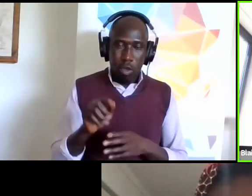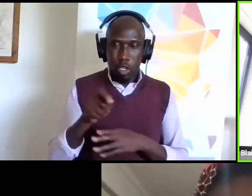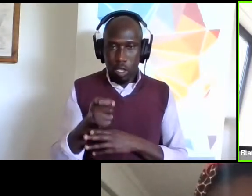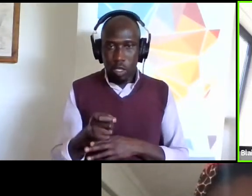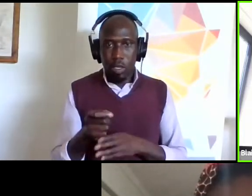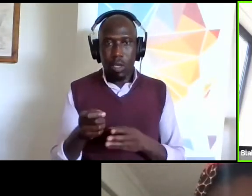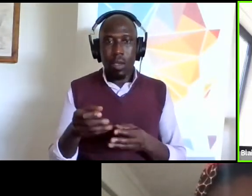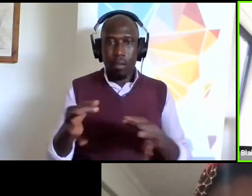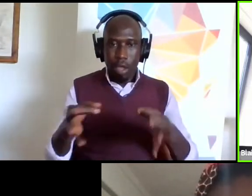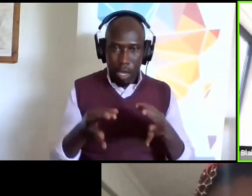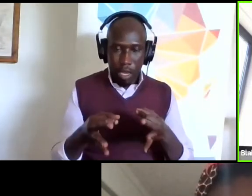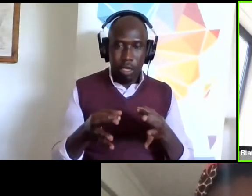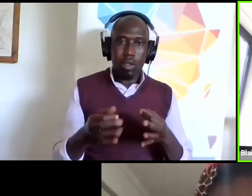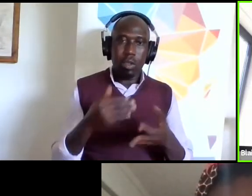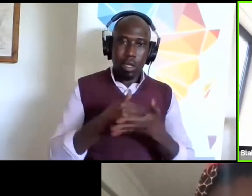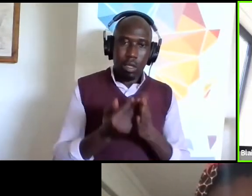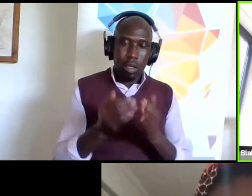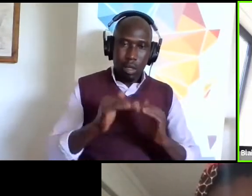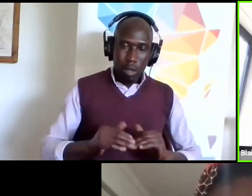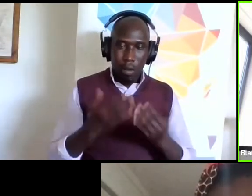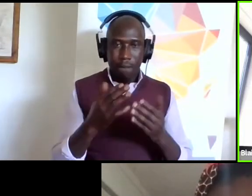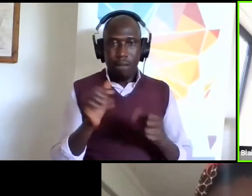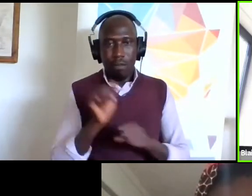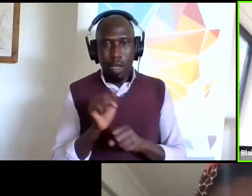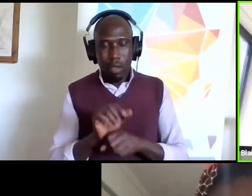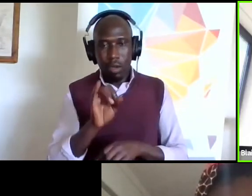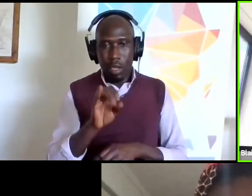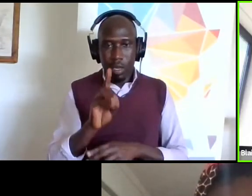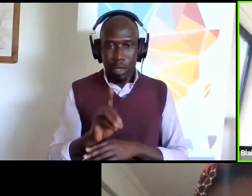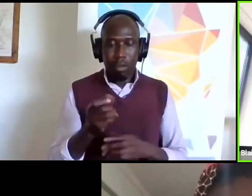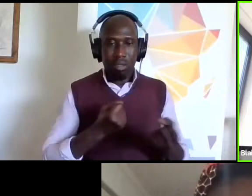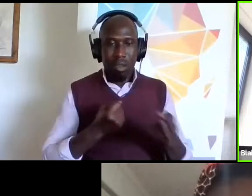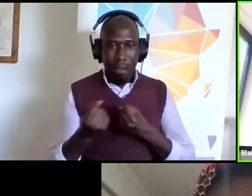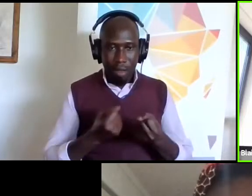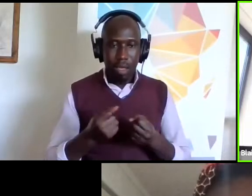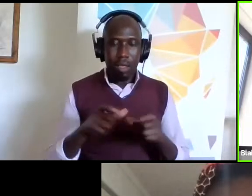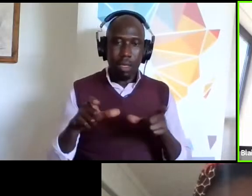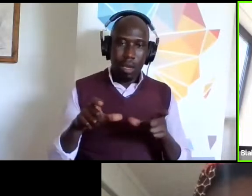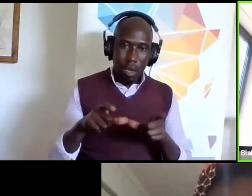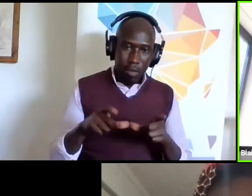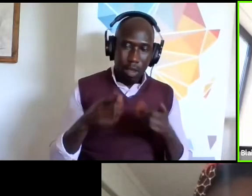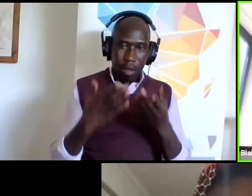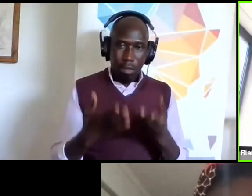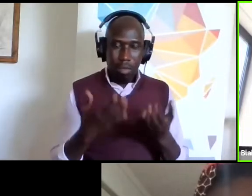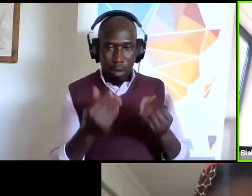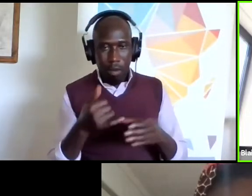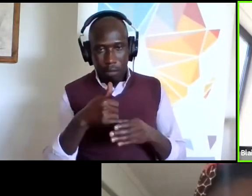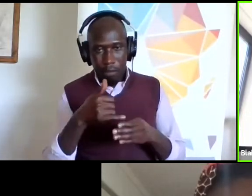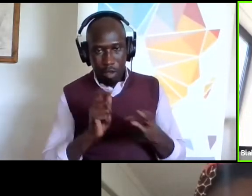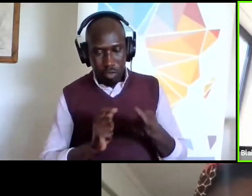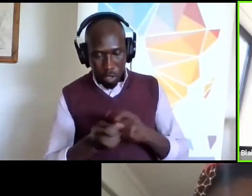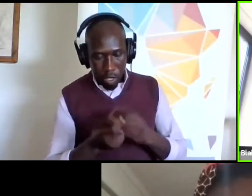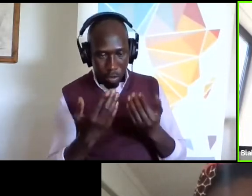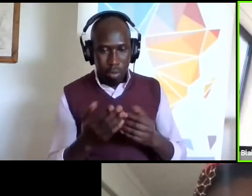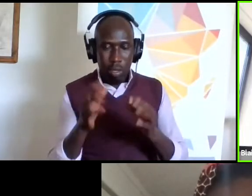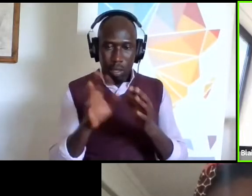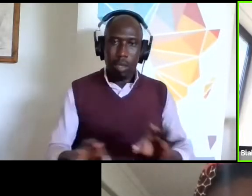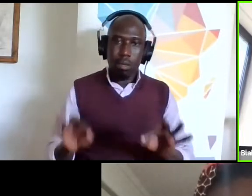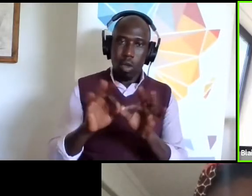several contexts, however, functional IDs, such as driver's licenses, have evolved to become foundational